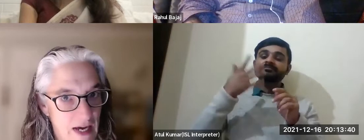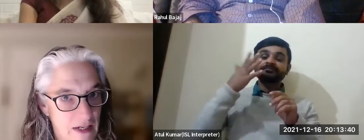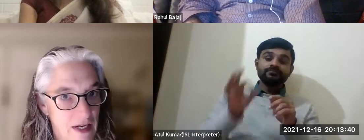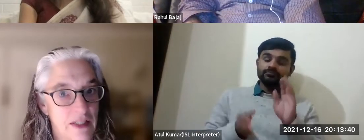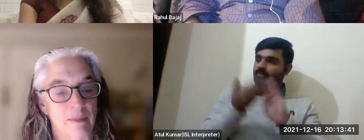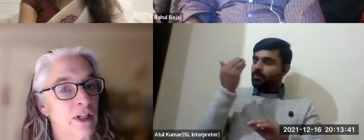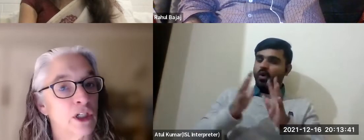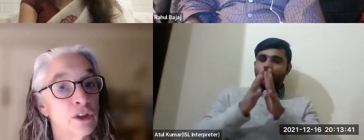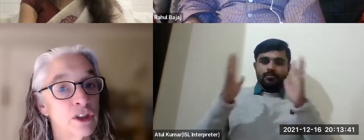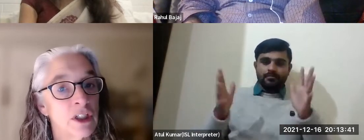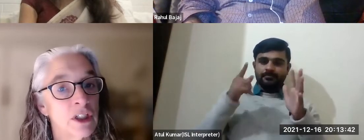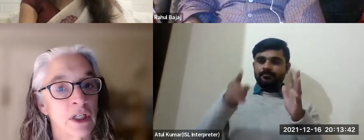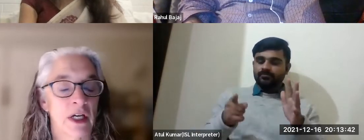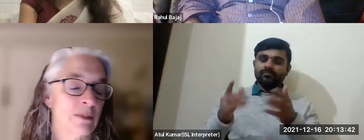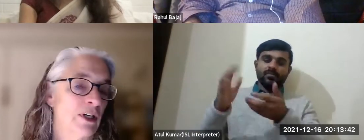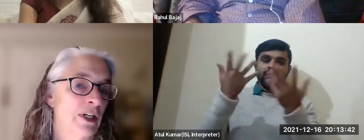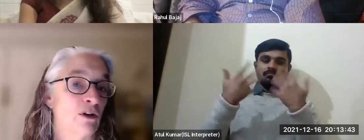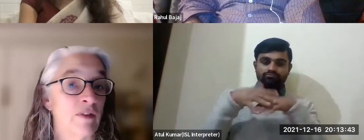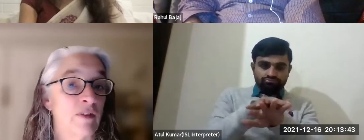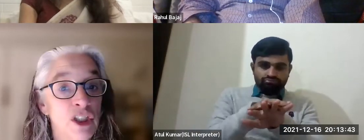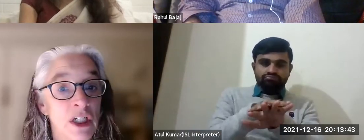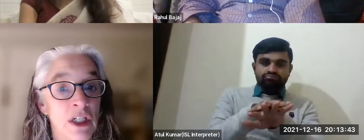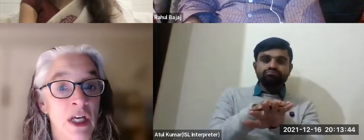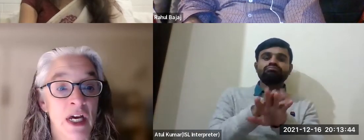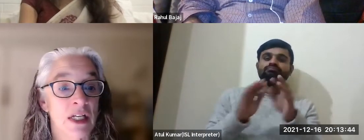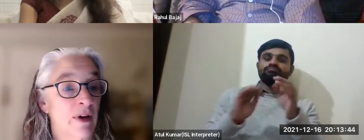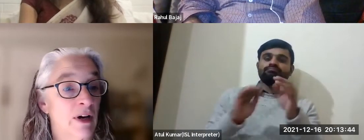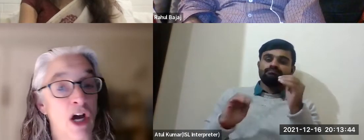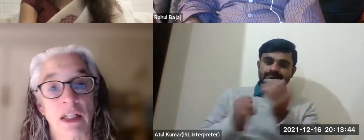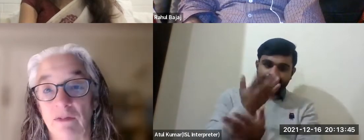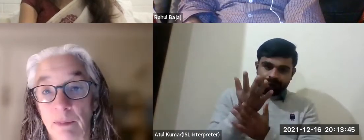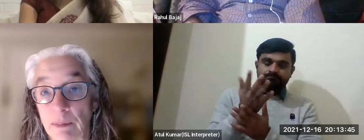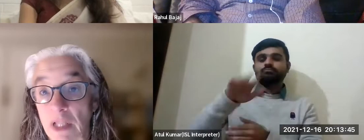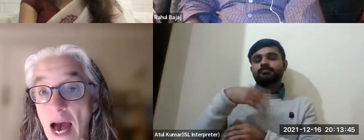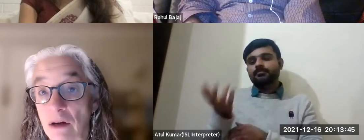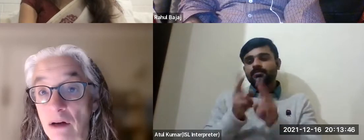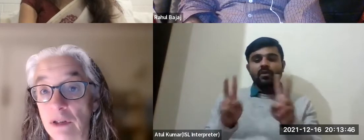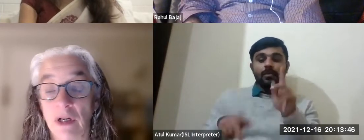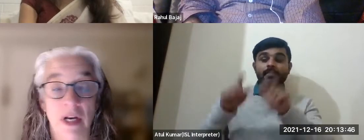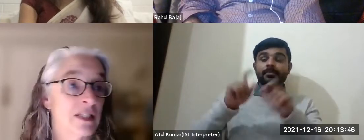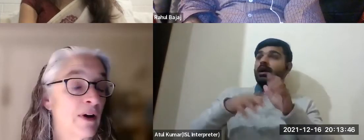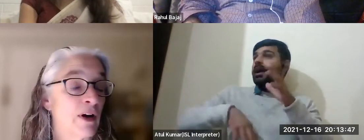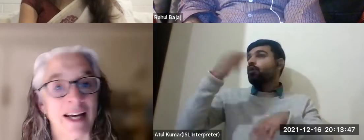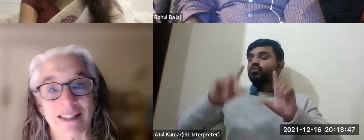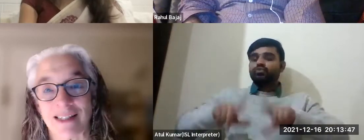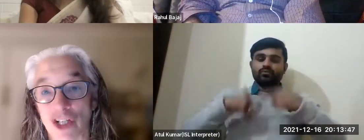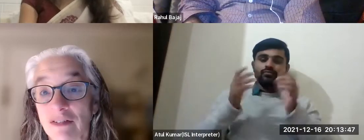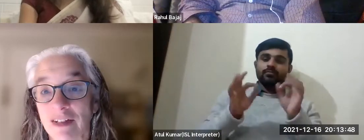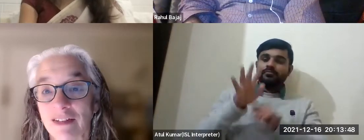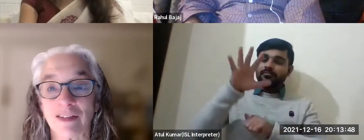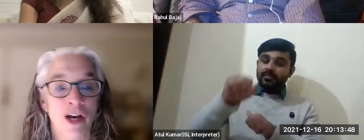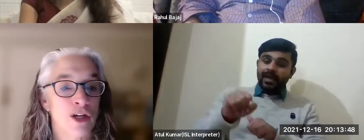more than that. It's about inclusion, it's about innovation, it's about not leaving people out, it's about access